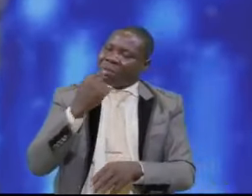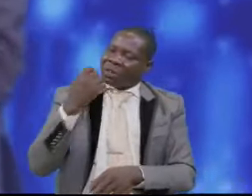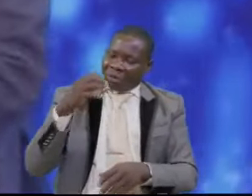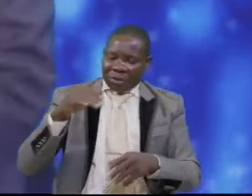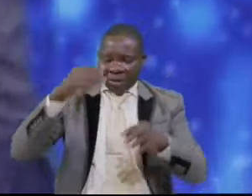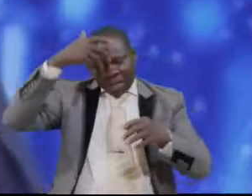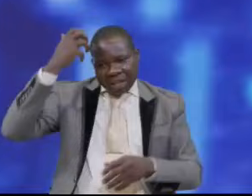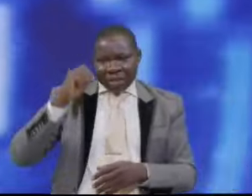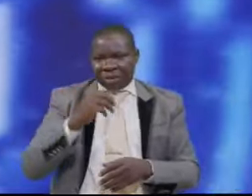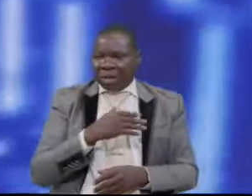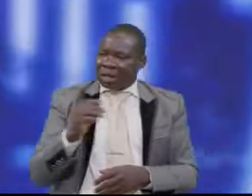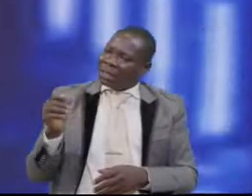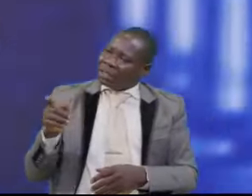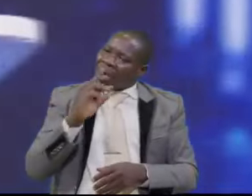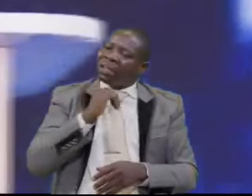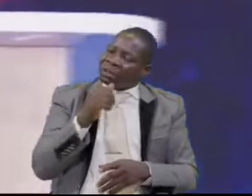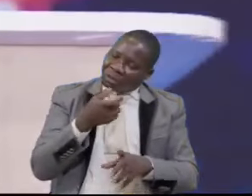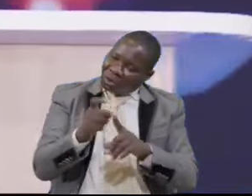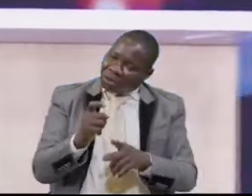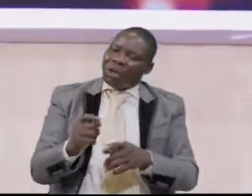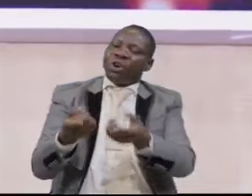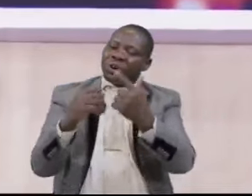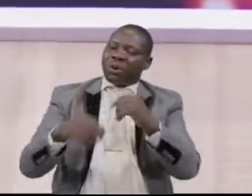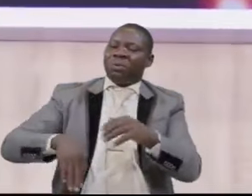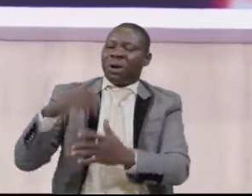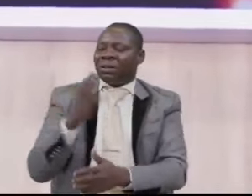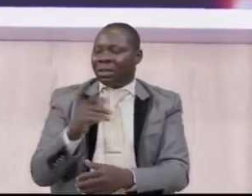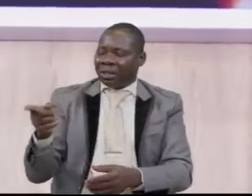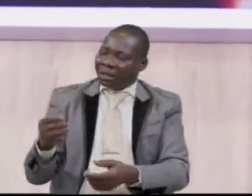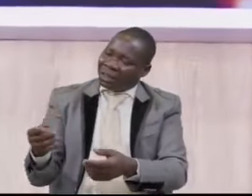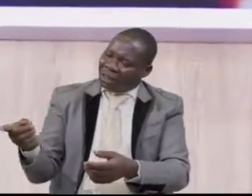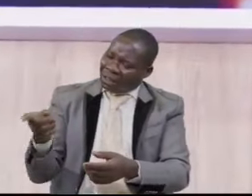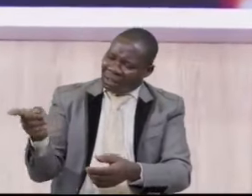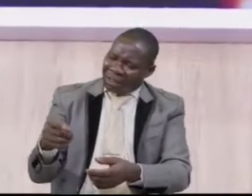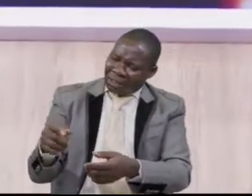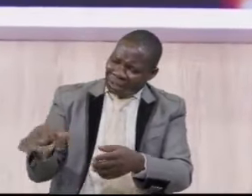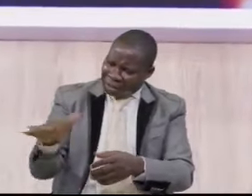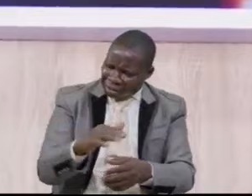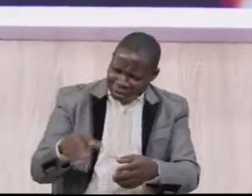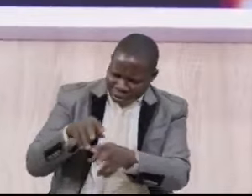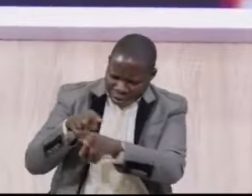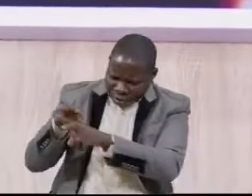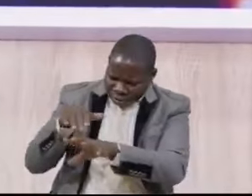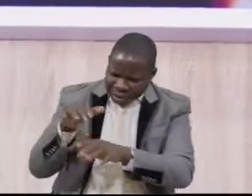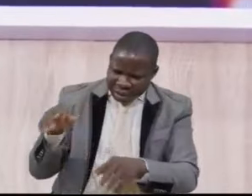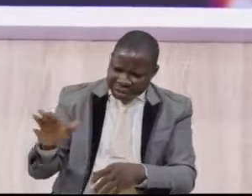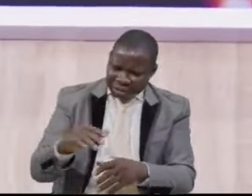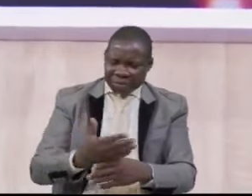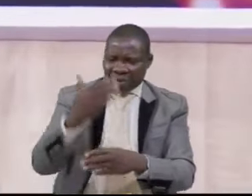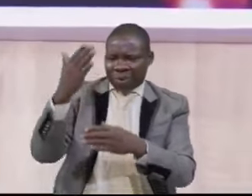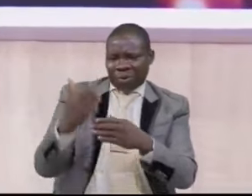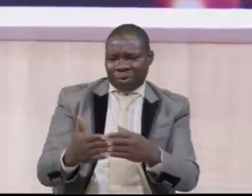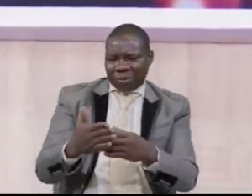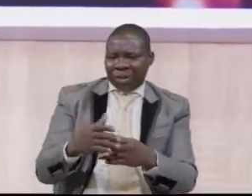at him. He was still as complete after the lion's den experience as he